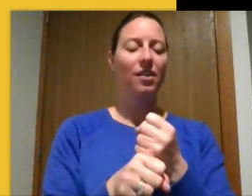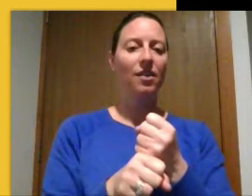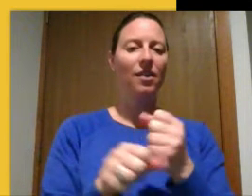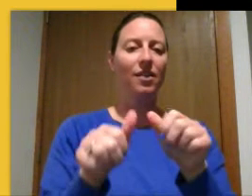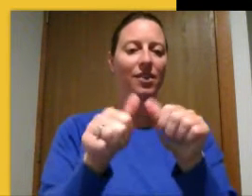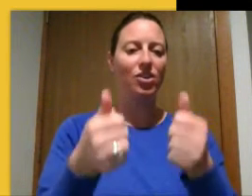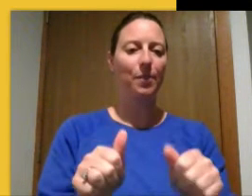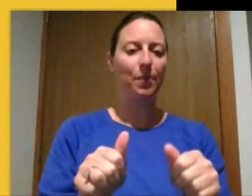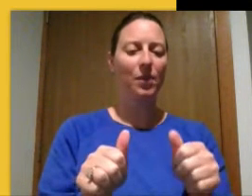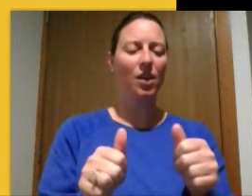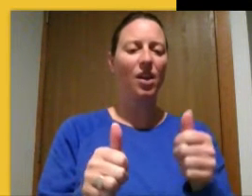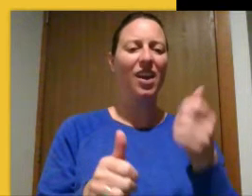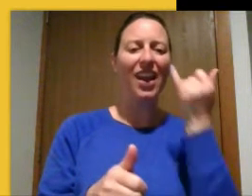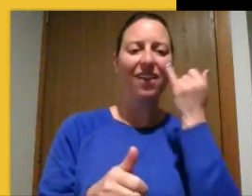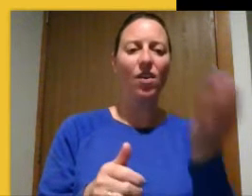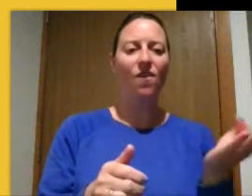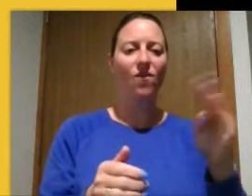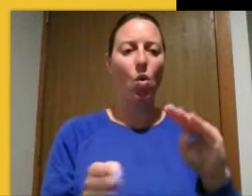you folded it back up?